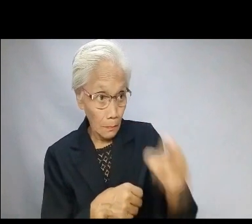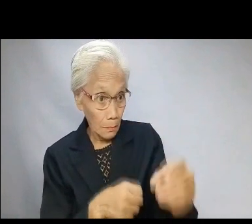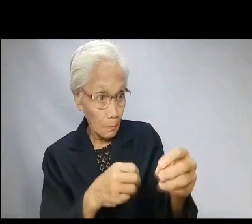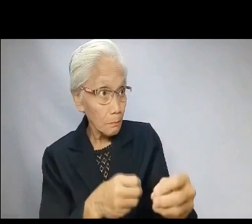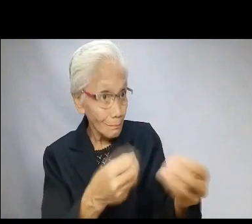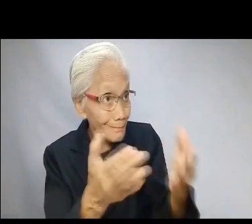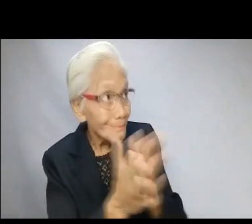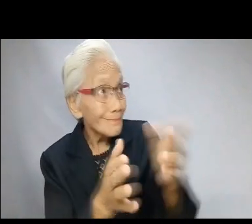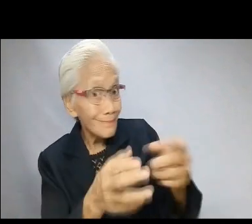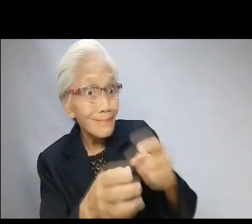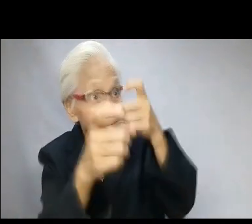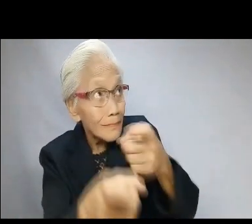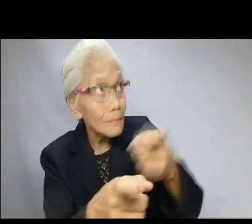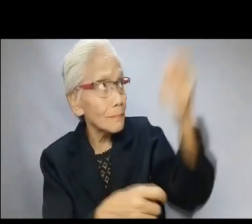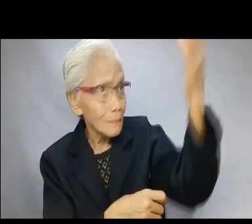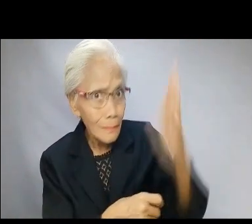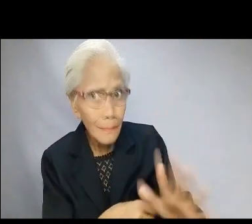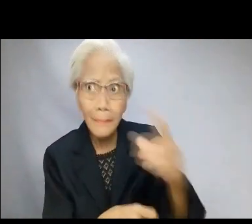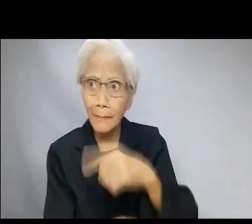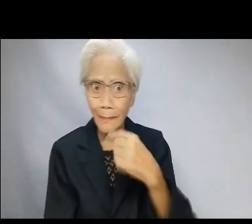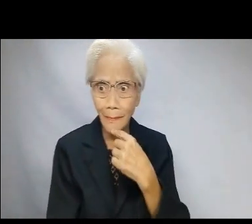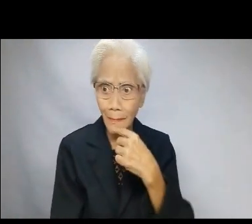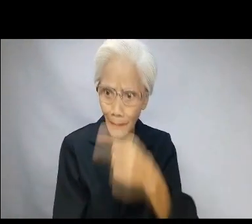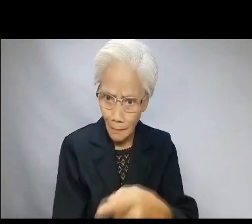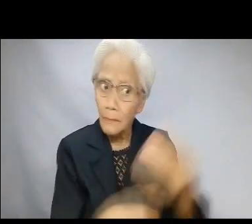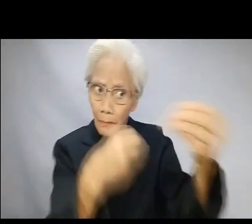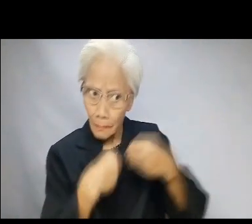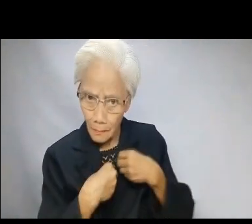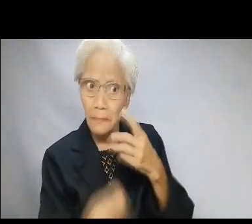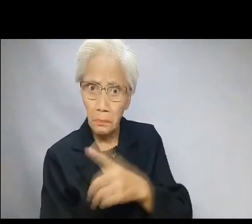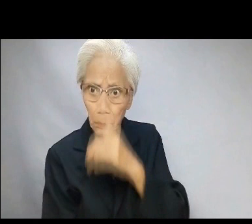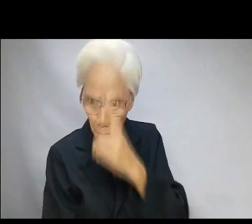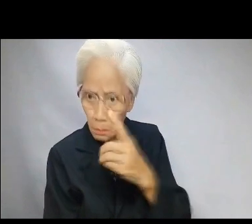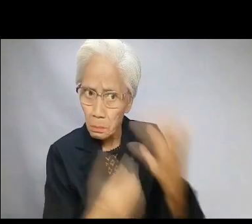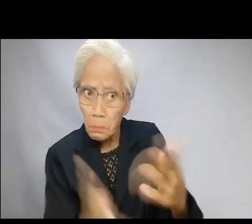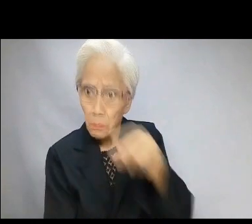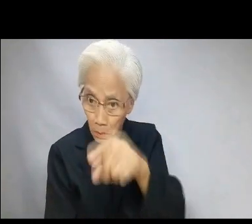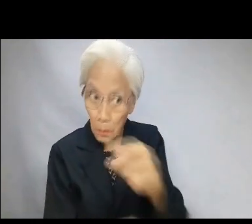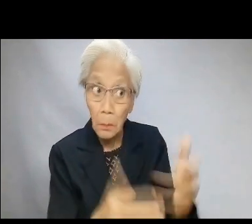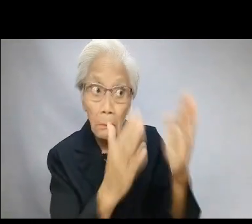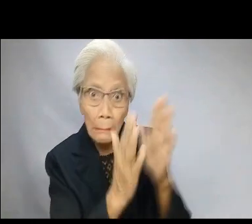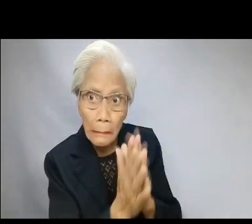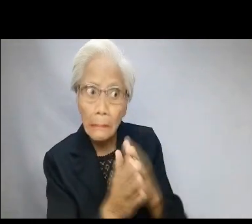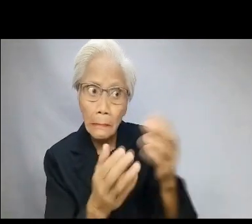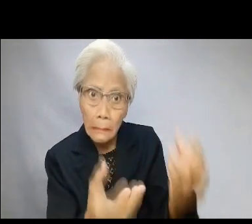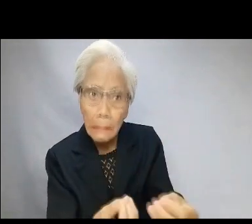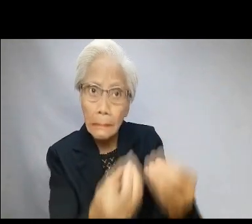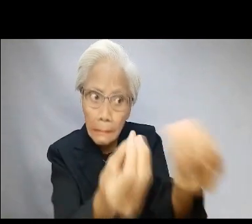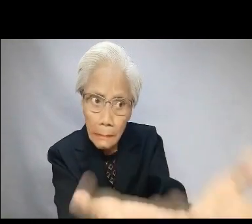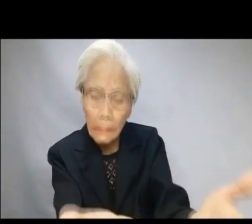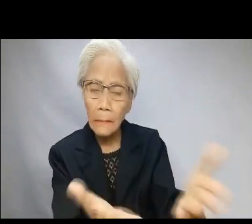God, and who is saying to you, 'Give me a drink,' you would have asked him, and he would have given